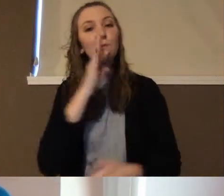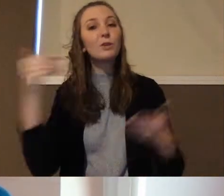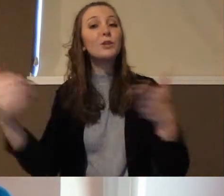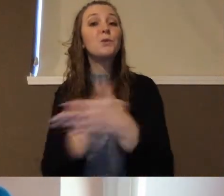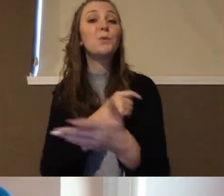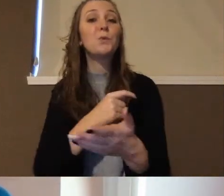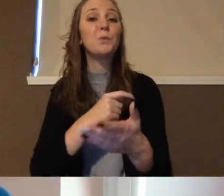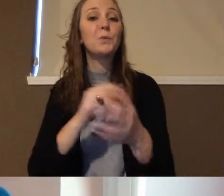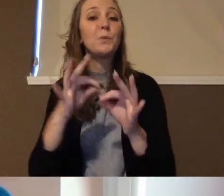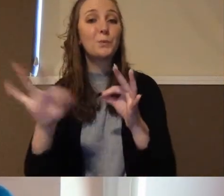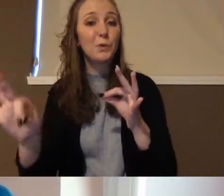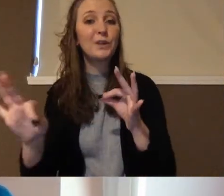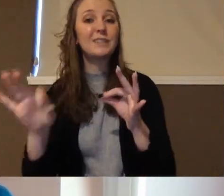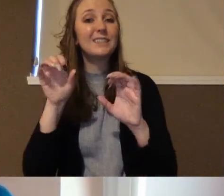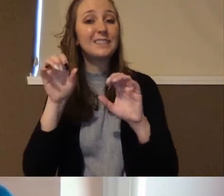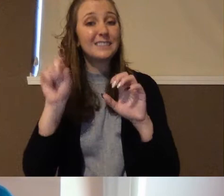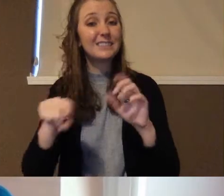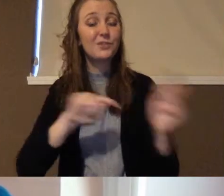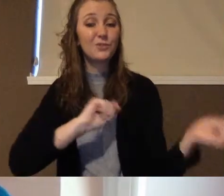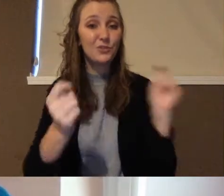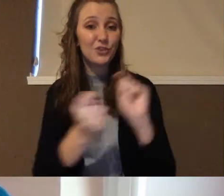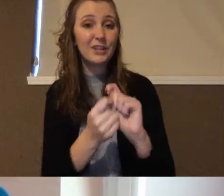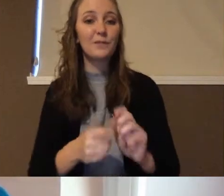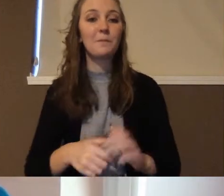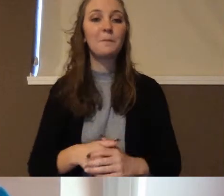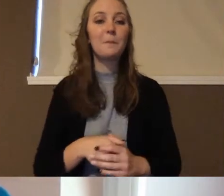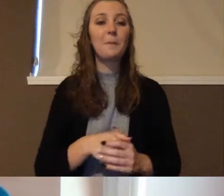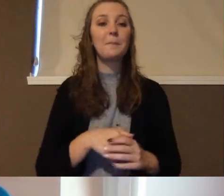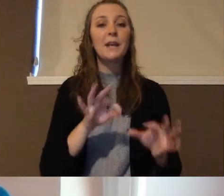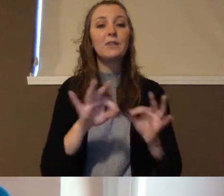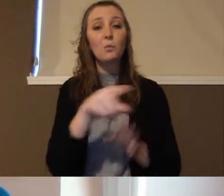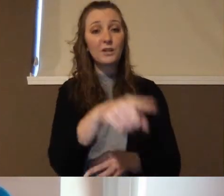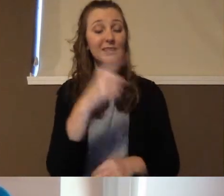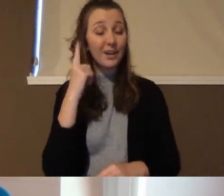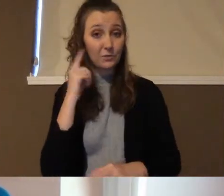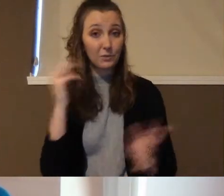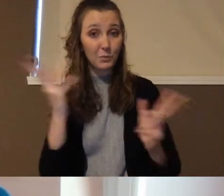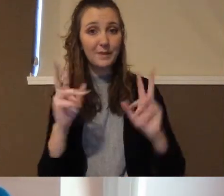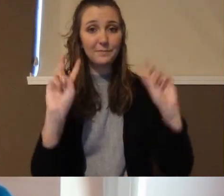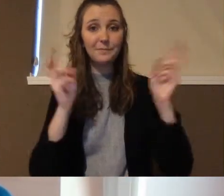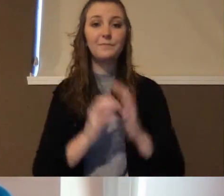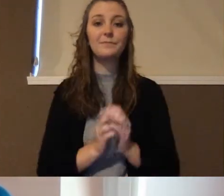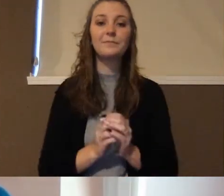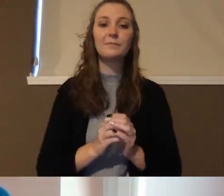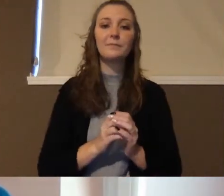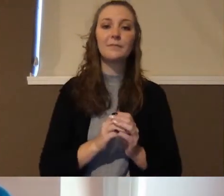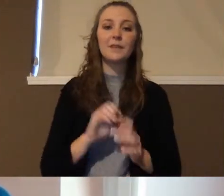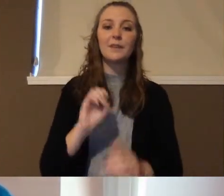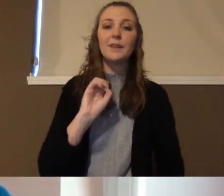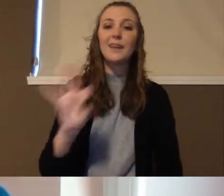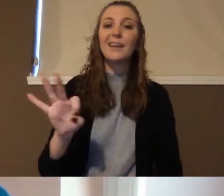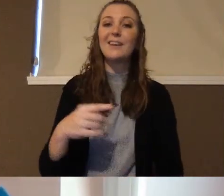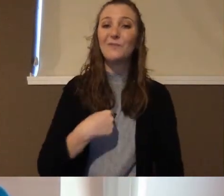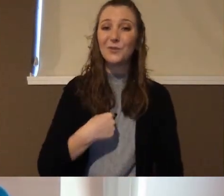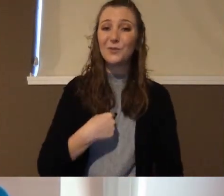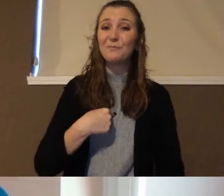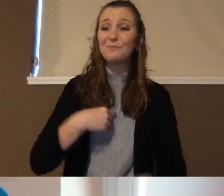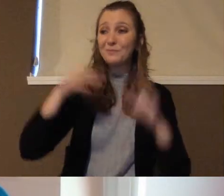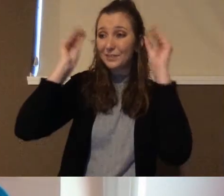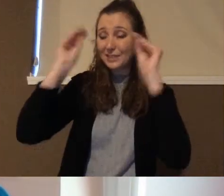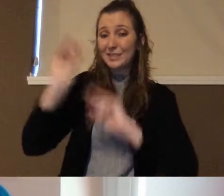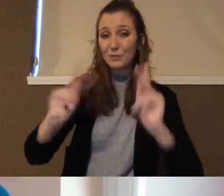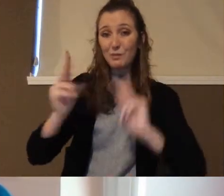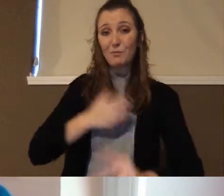a clear word. When you tell people what my teachings mean, God says, you must